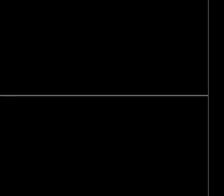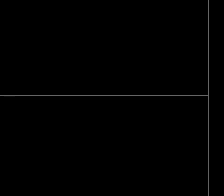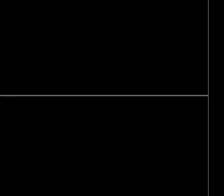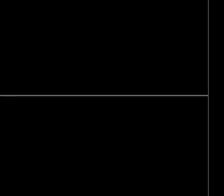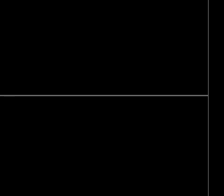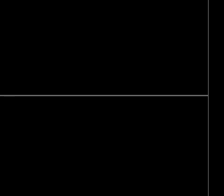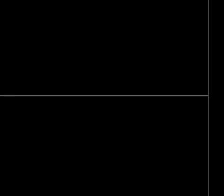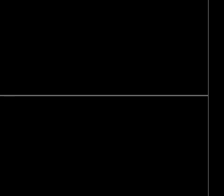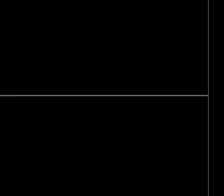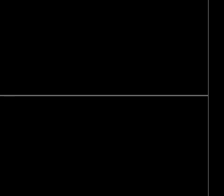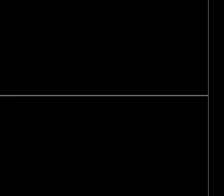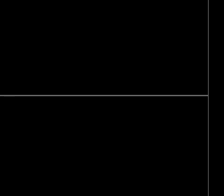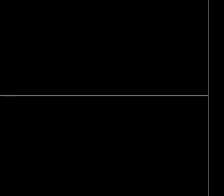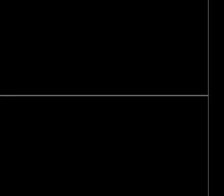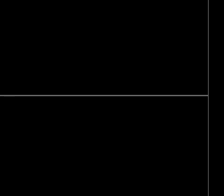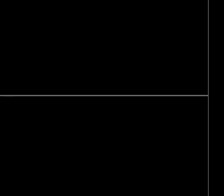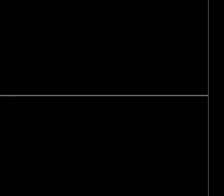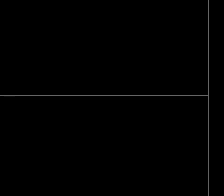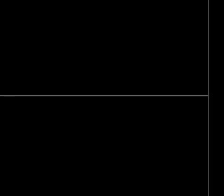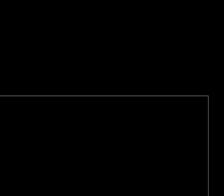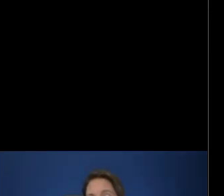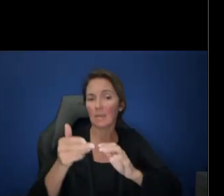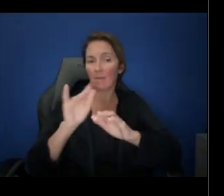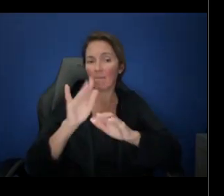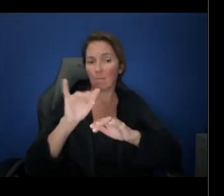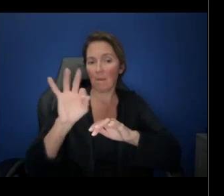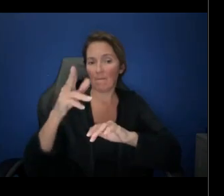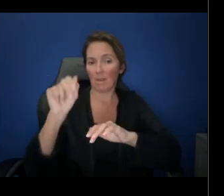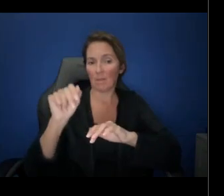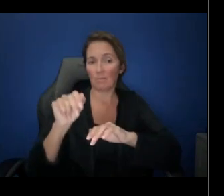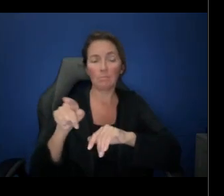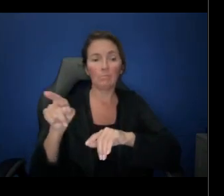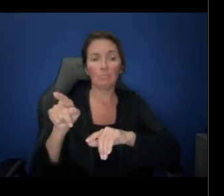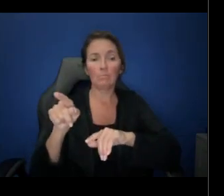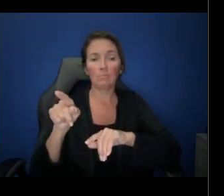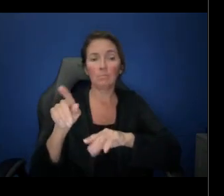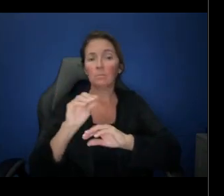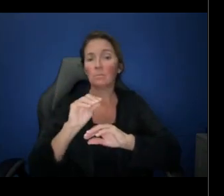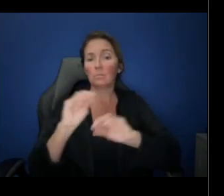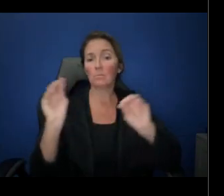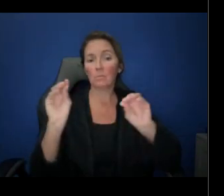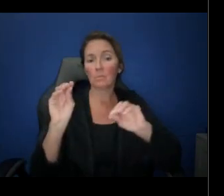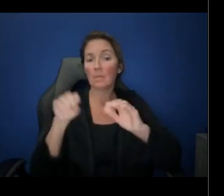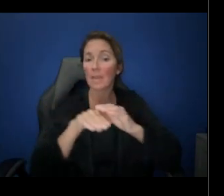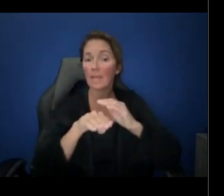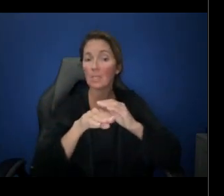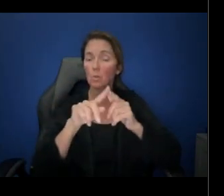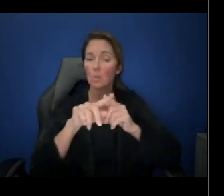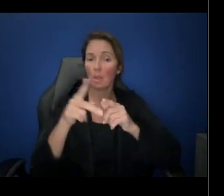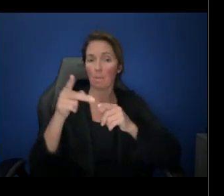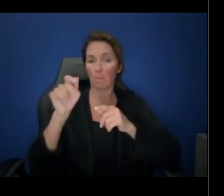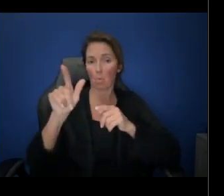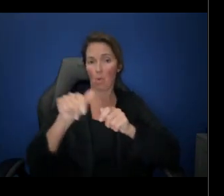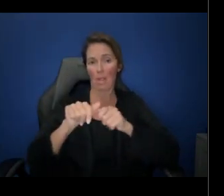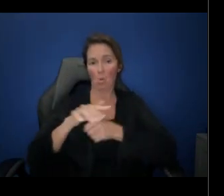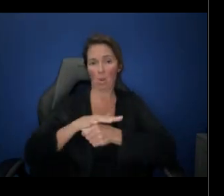Builders Inc. has constructed a site covered by the FHA. There is no access to the pool